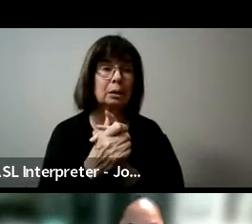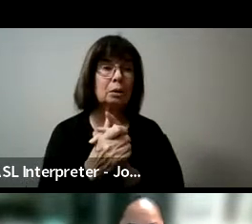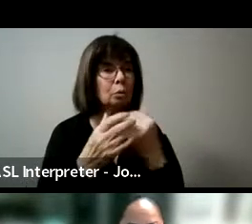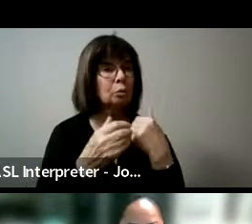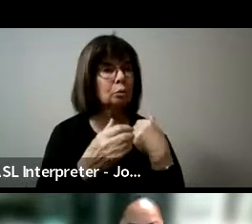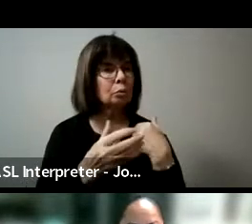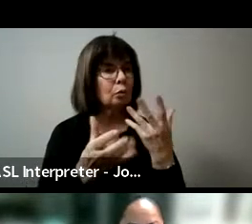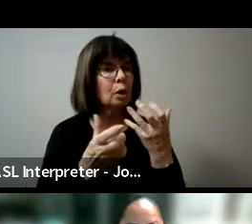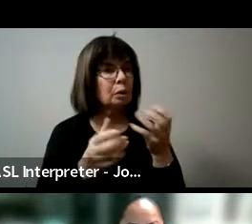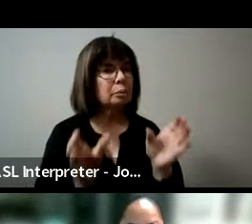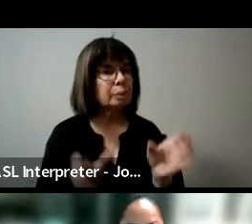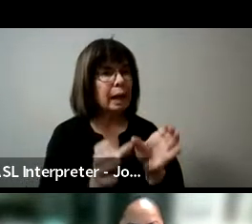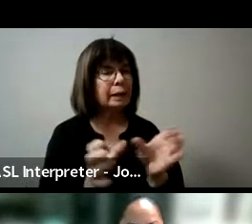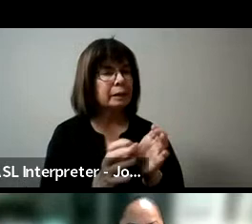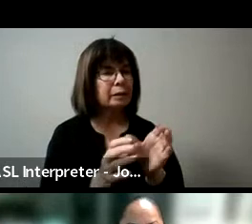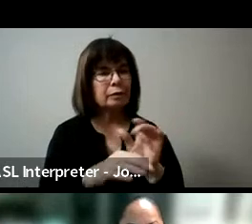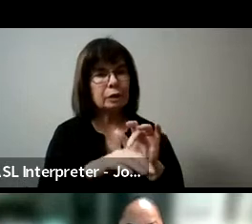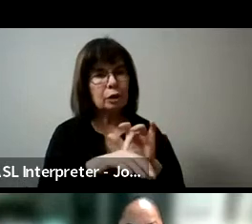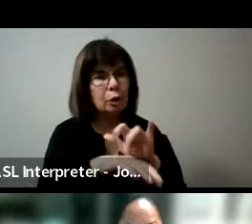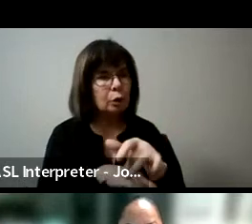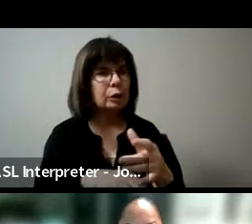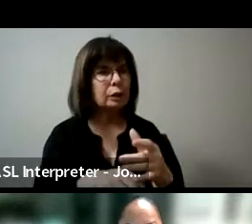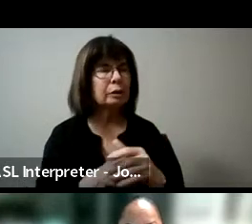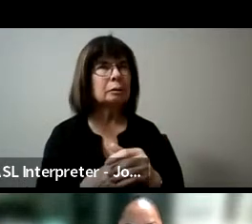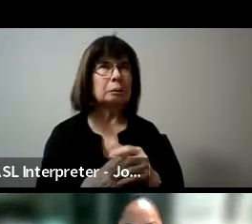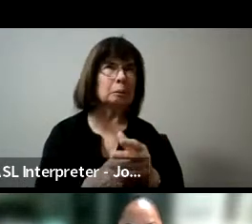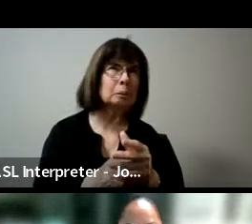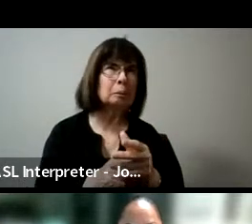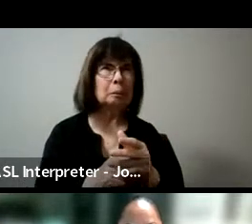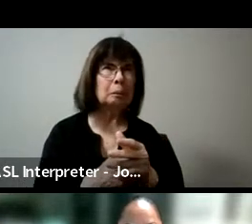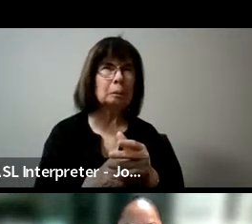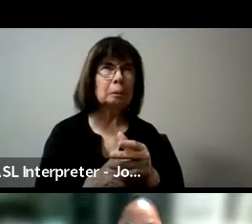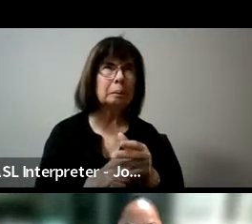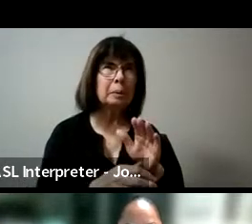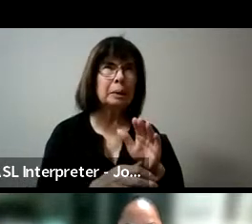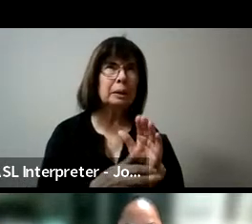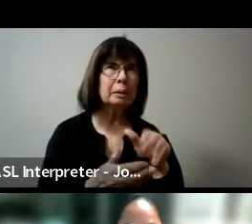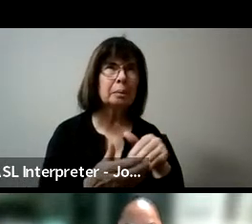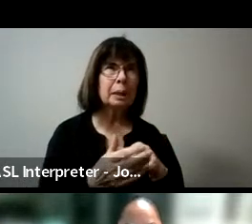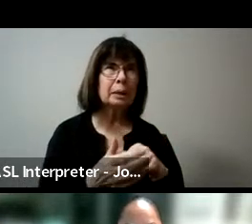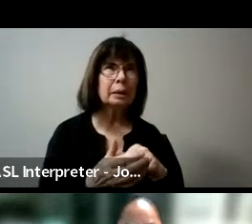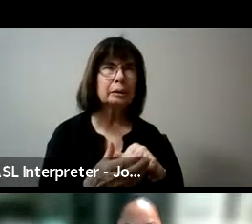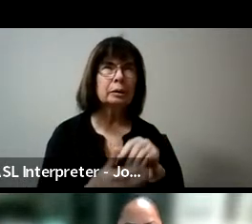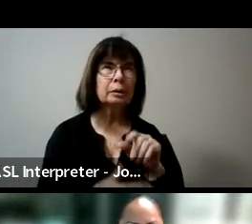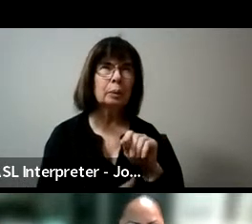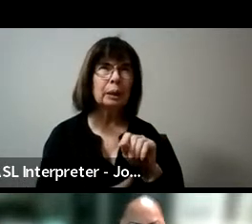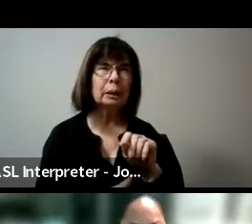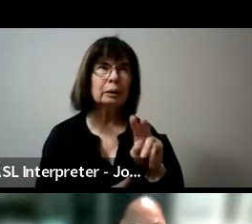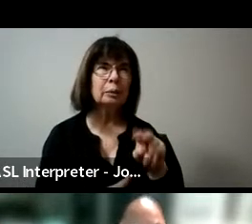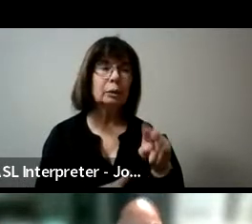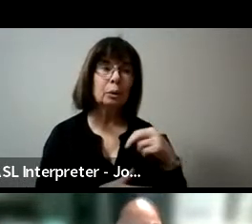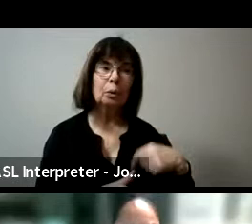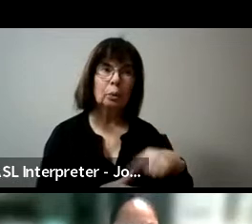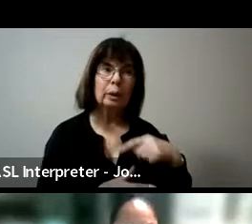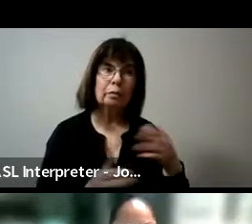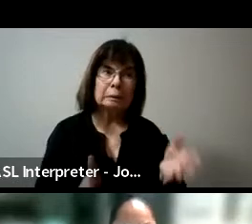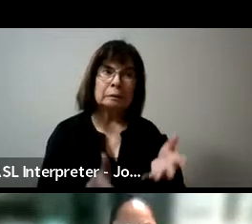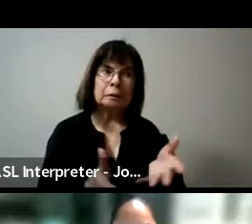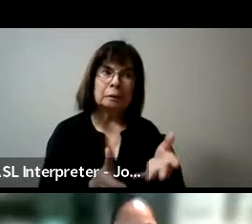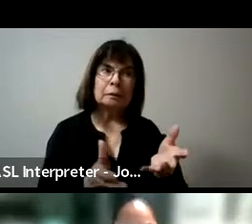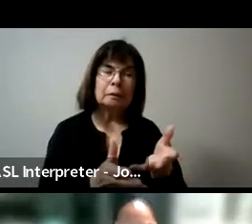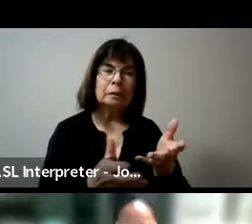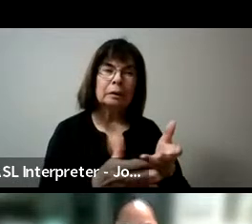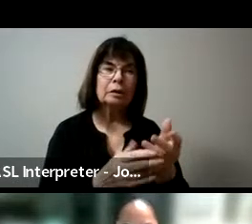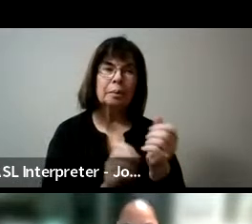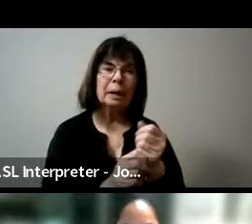it. As early as mid 2022, we have already been promoting the word to make sure that you